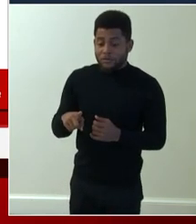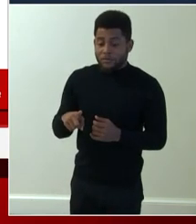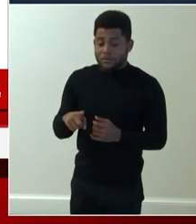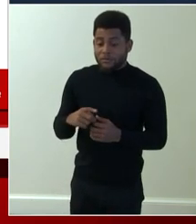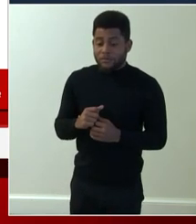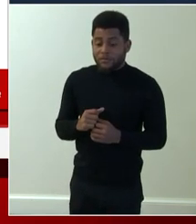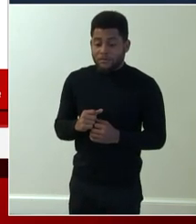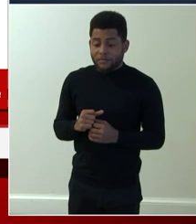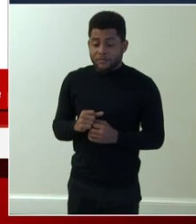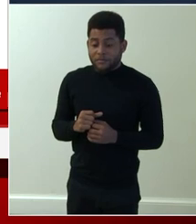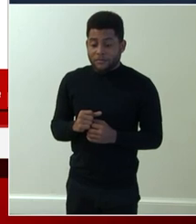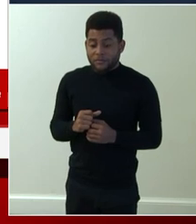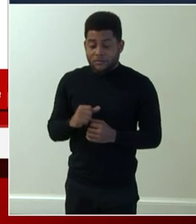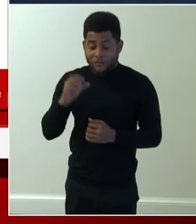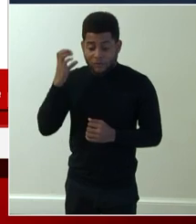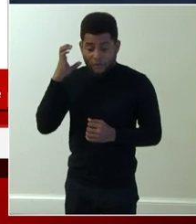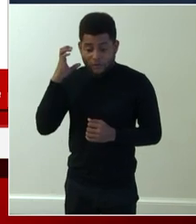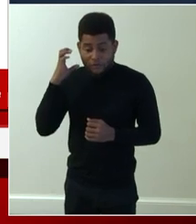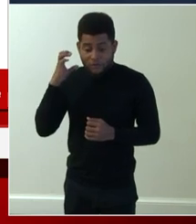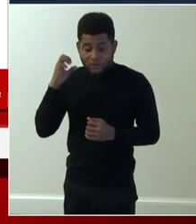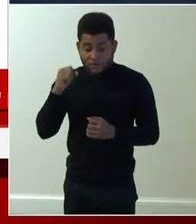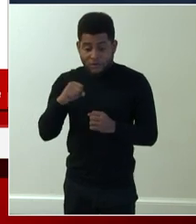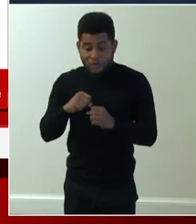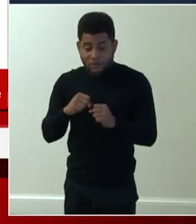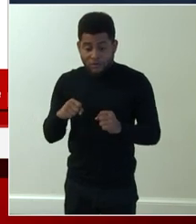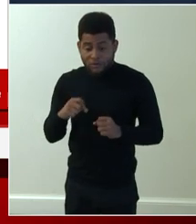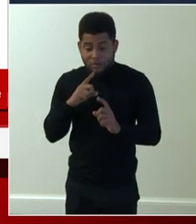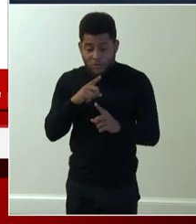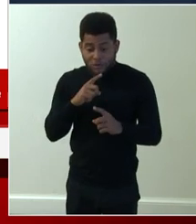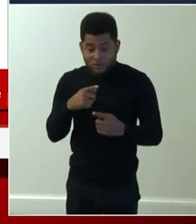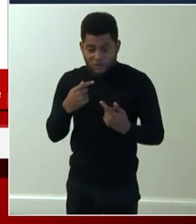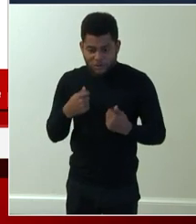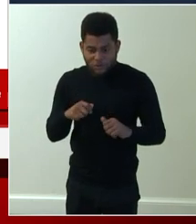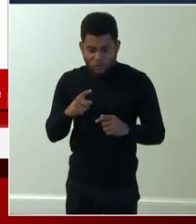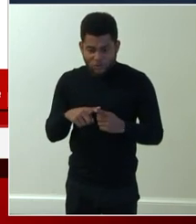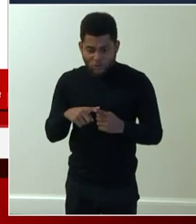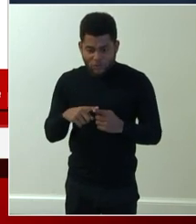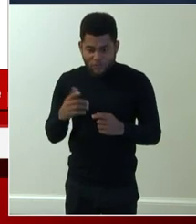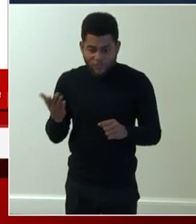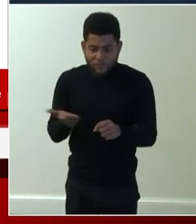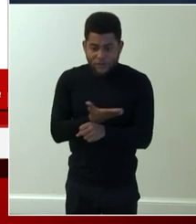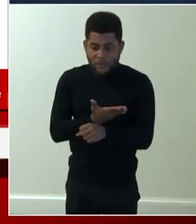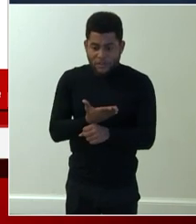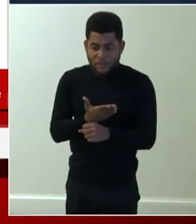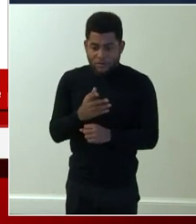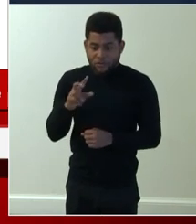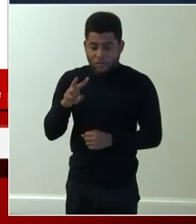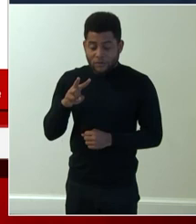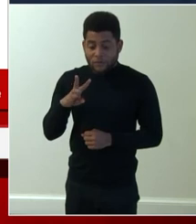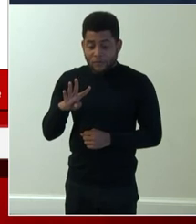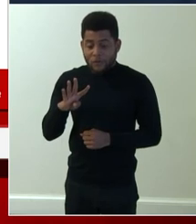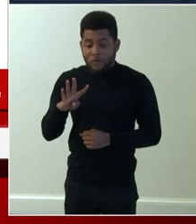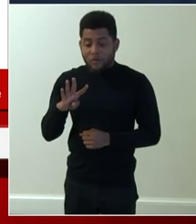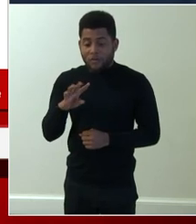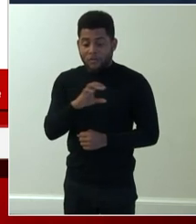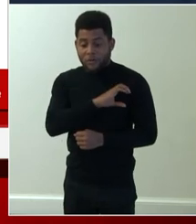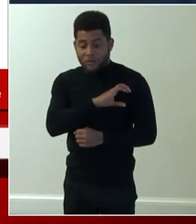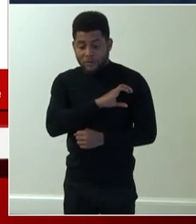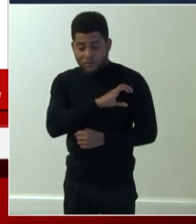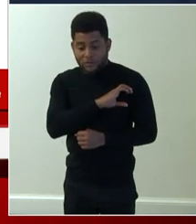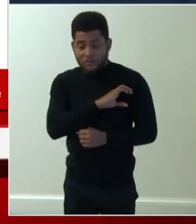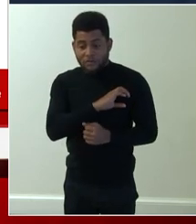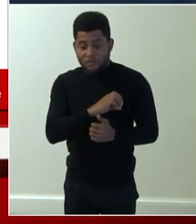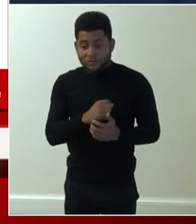MPD had tried to terminate at least 24 current officers over criminal misconduct, but an adverse action